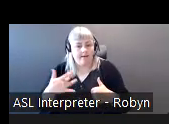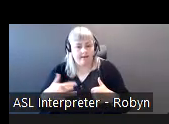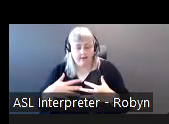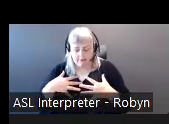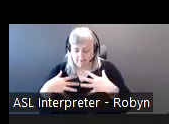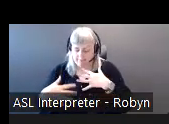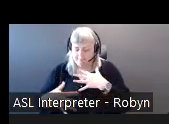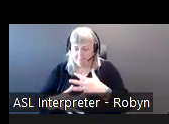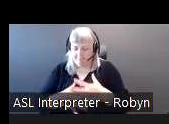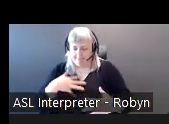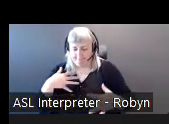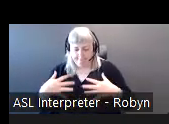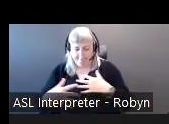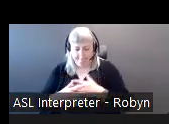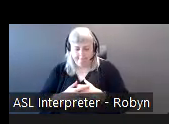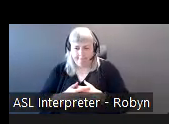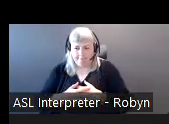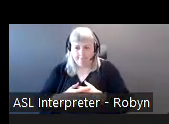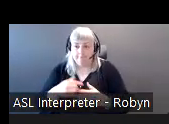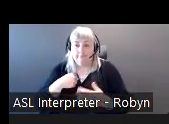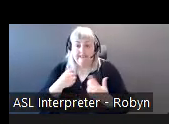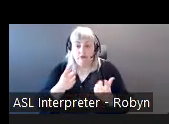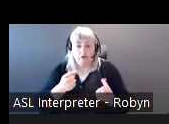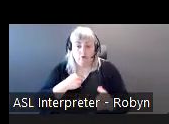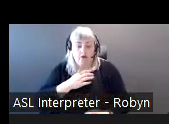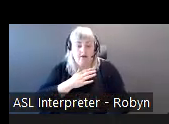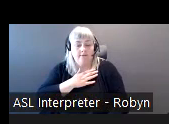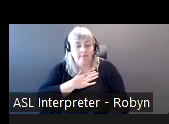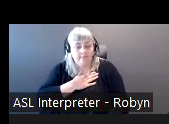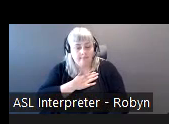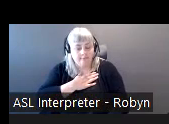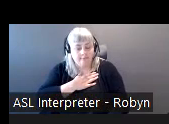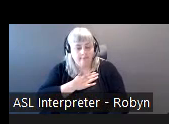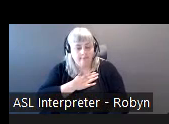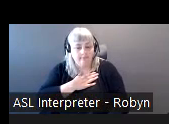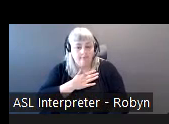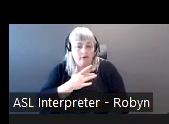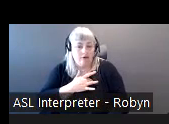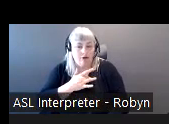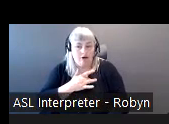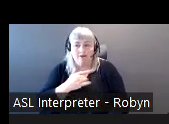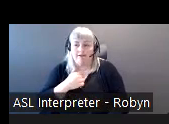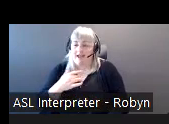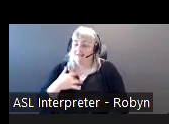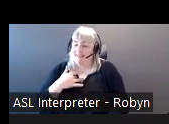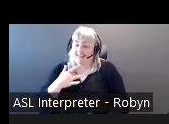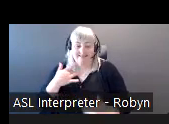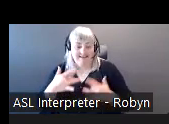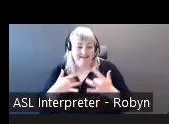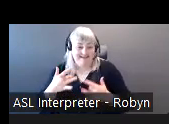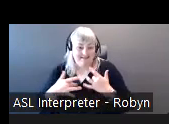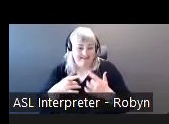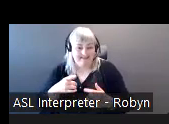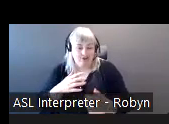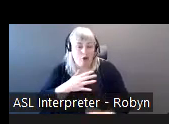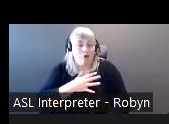So I'm going to put my hand on my heart because I feel a bit excited. Maybe for you,